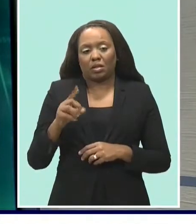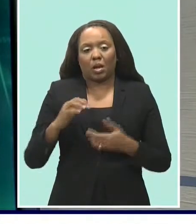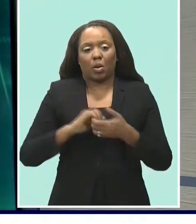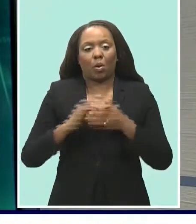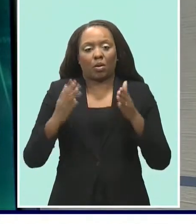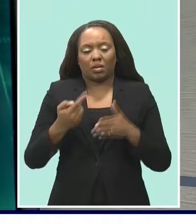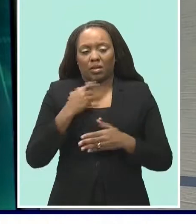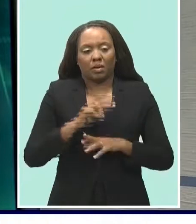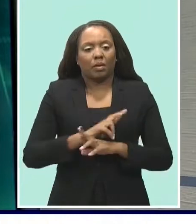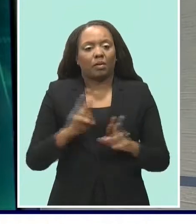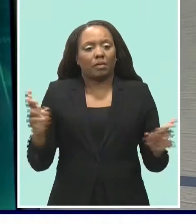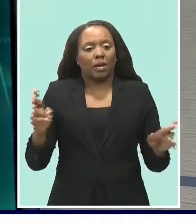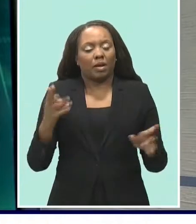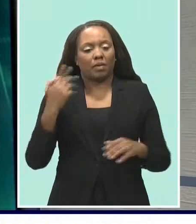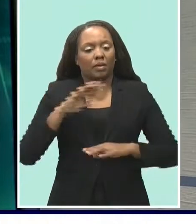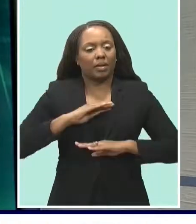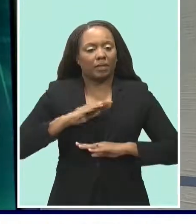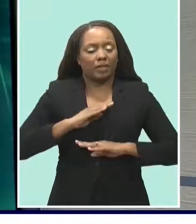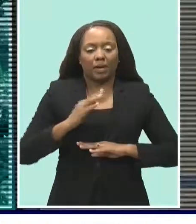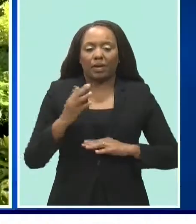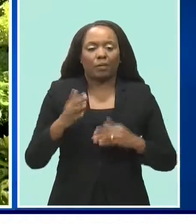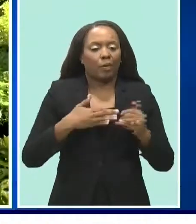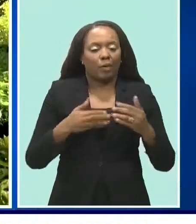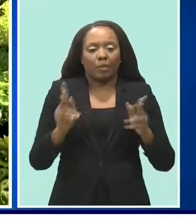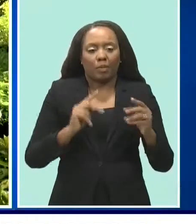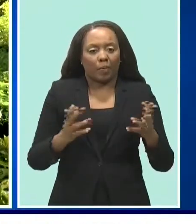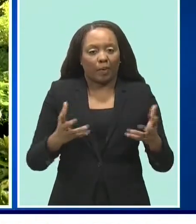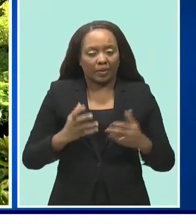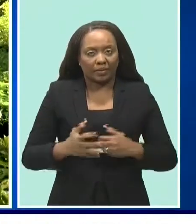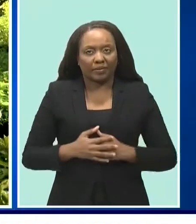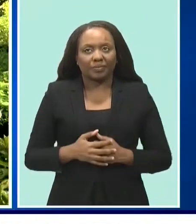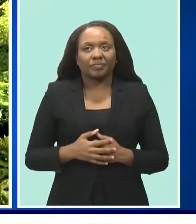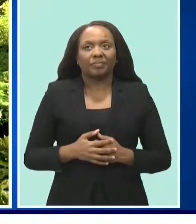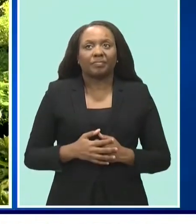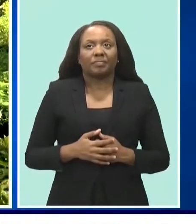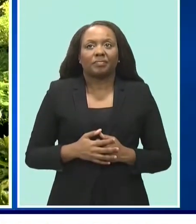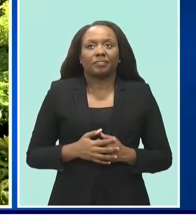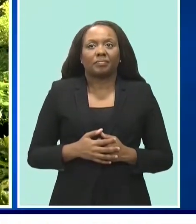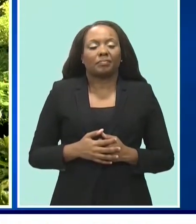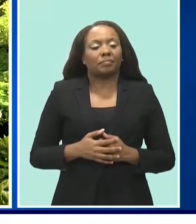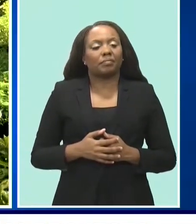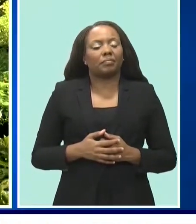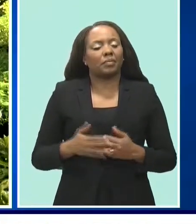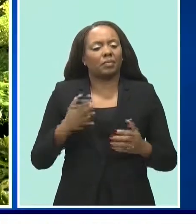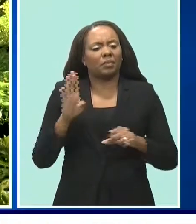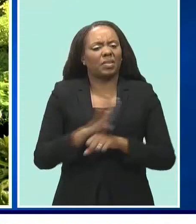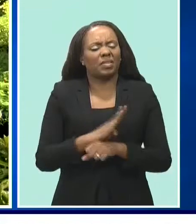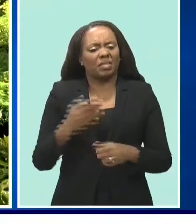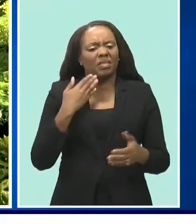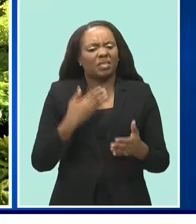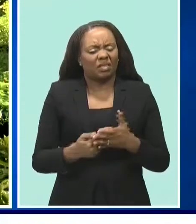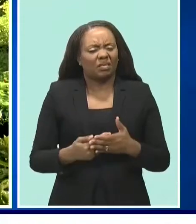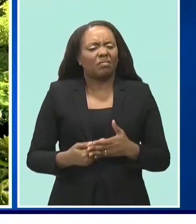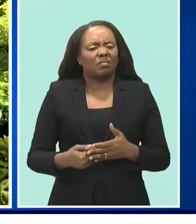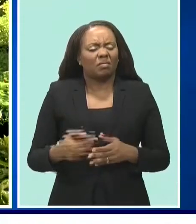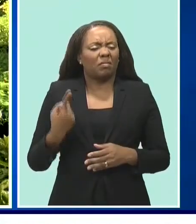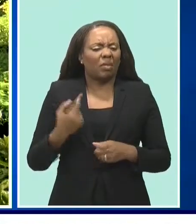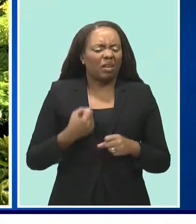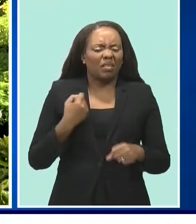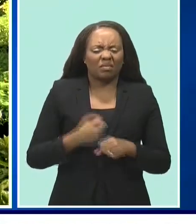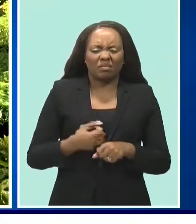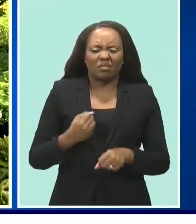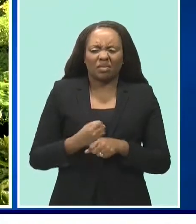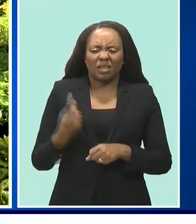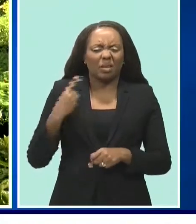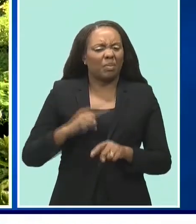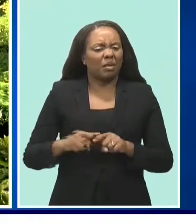any demand. It's been good in the last year or so. Prior to that, I would say we have had